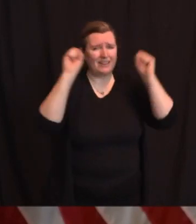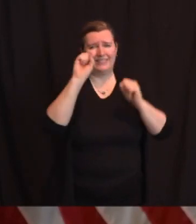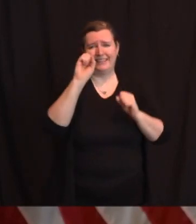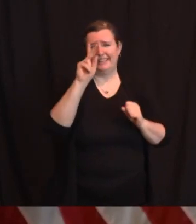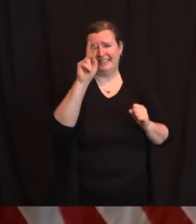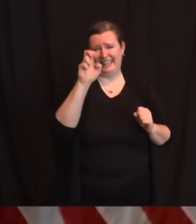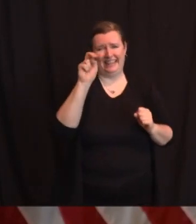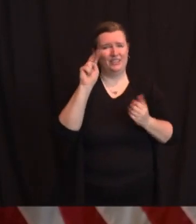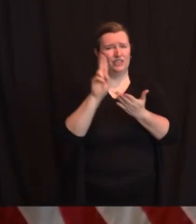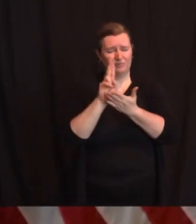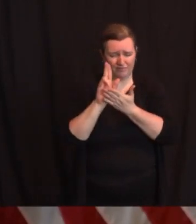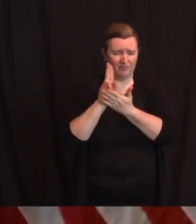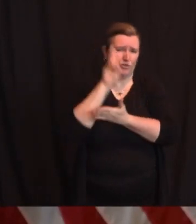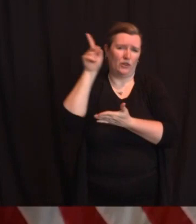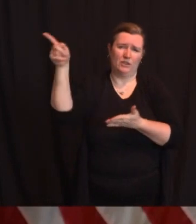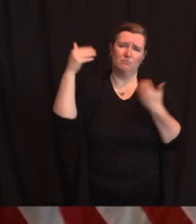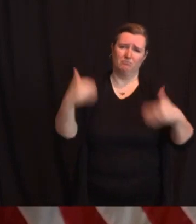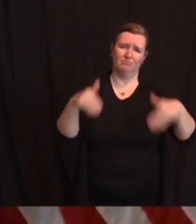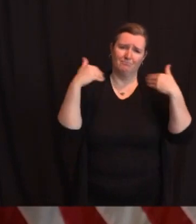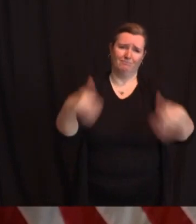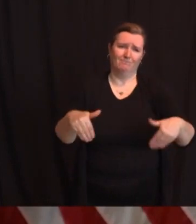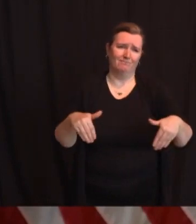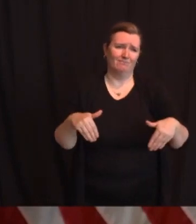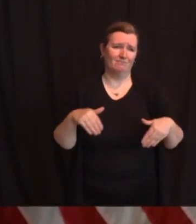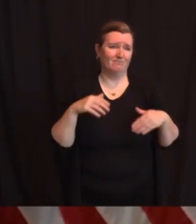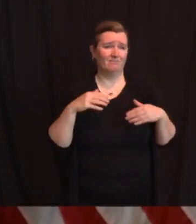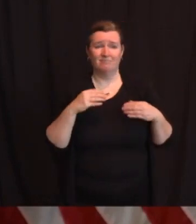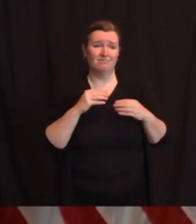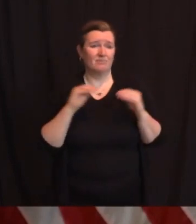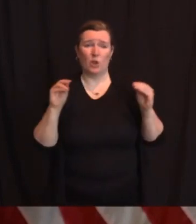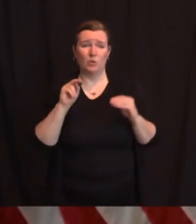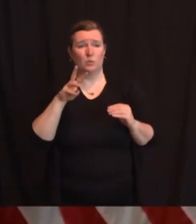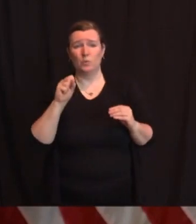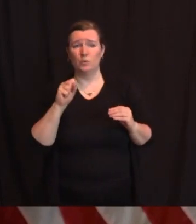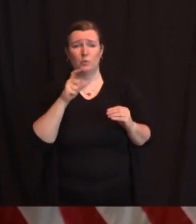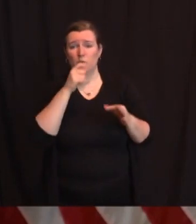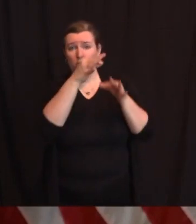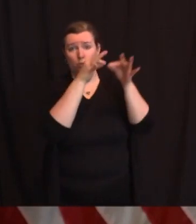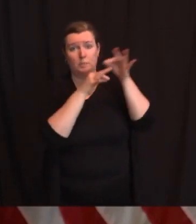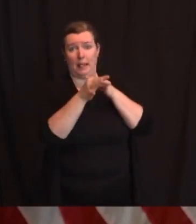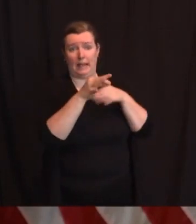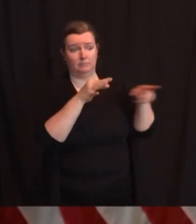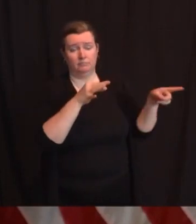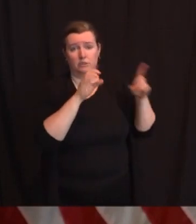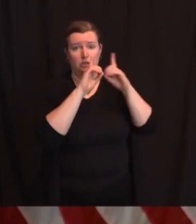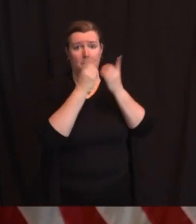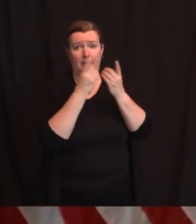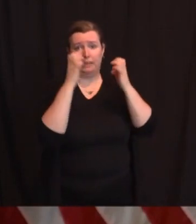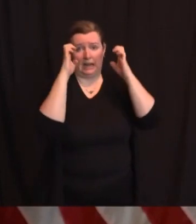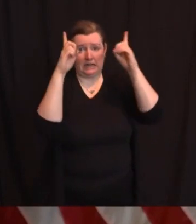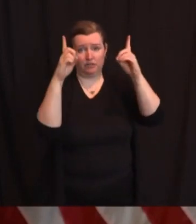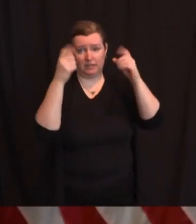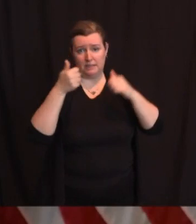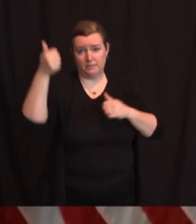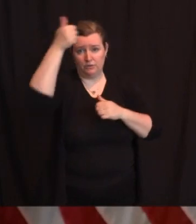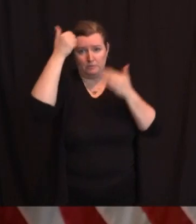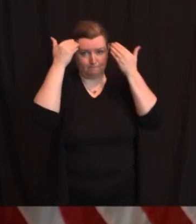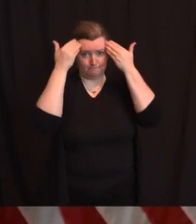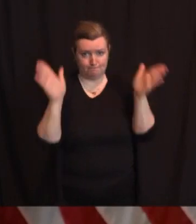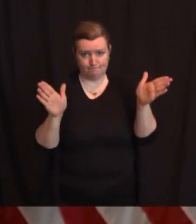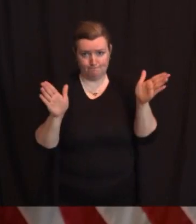to report on successor. George, we got George Helmy here today, Chief of Staff, who's been working